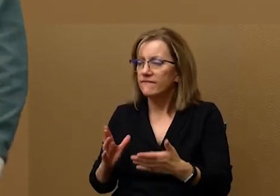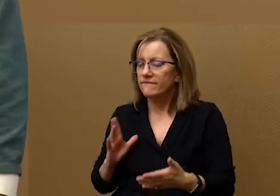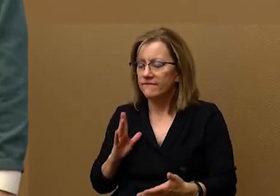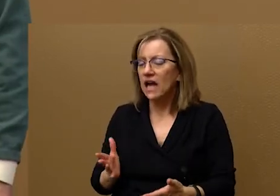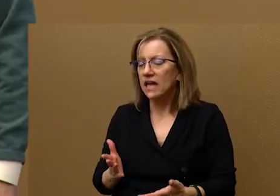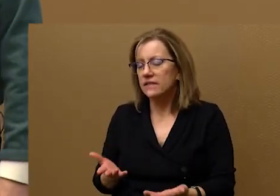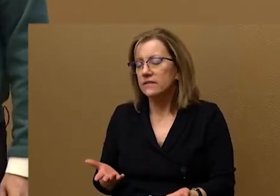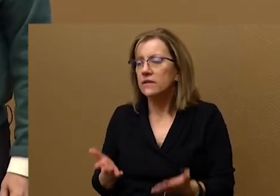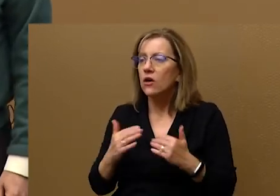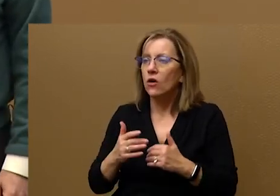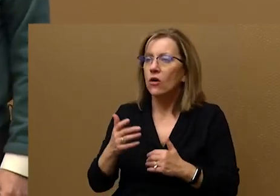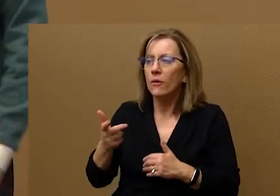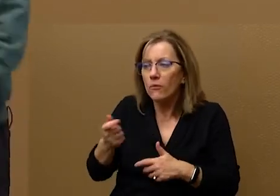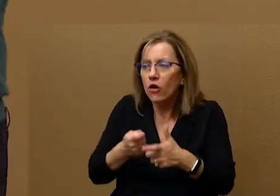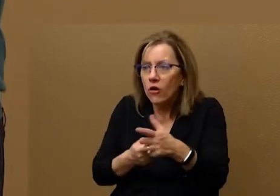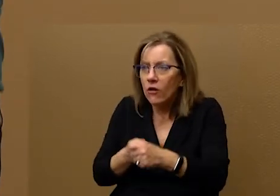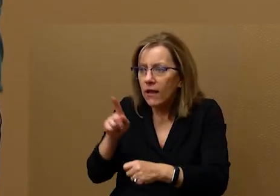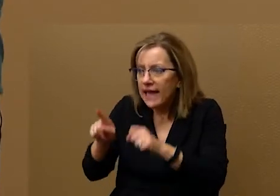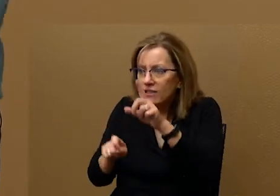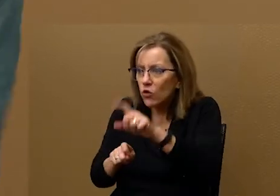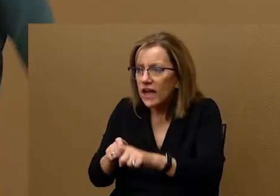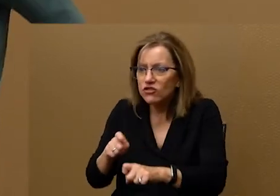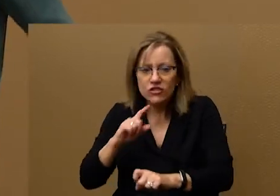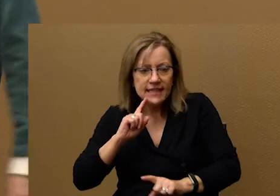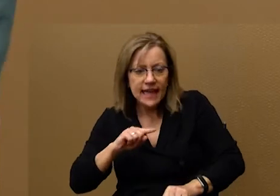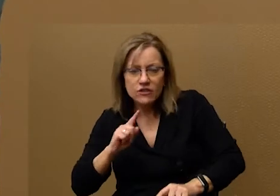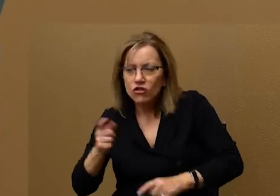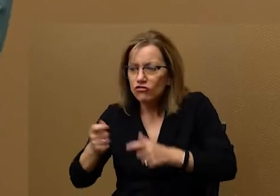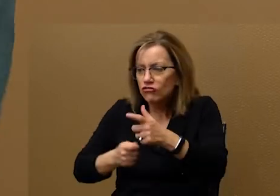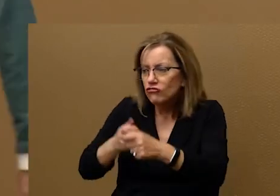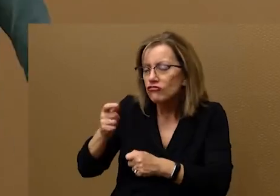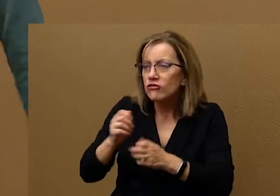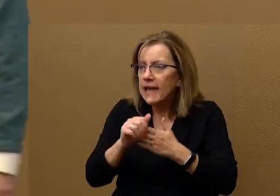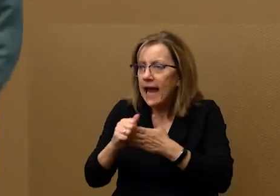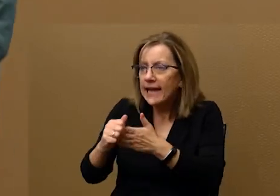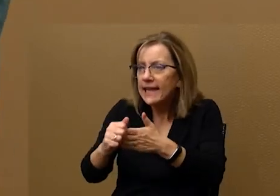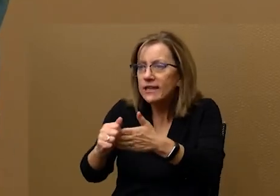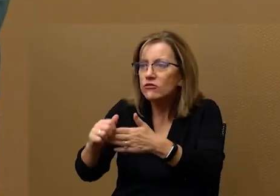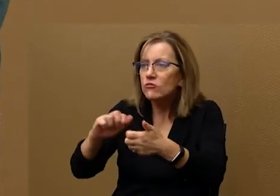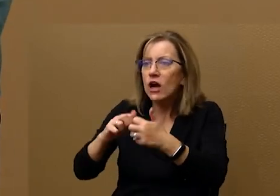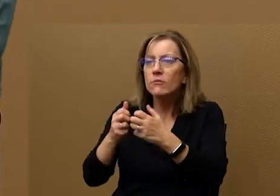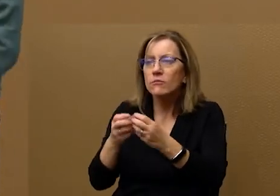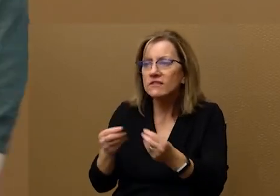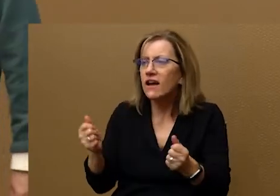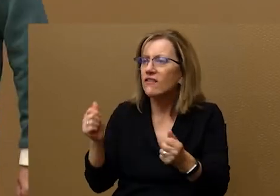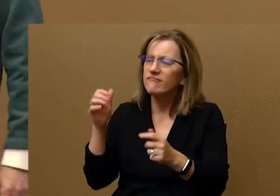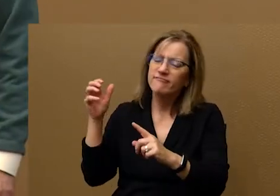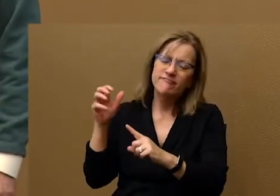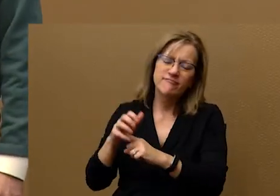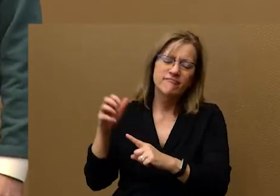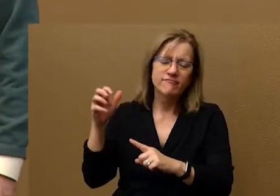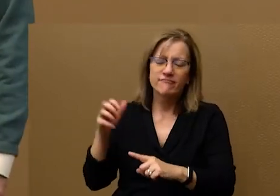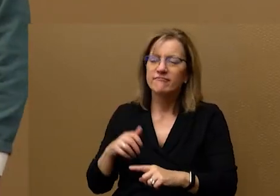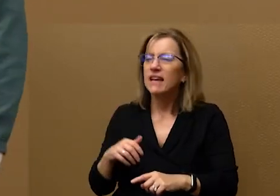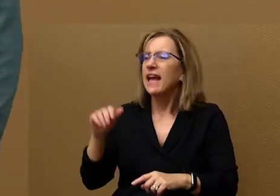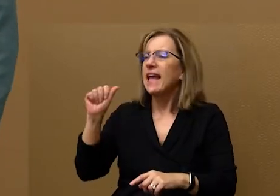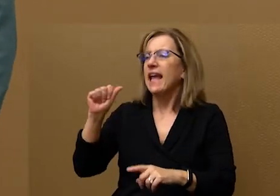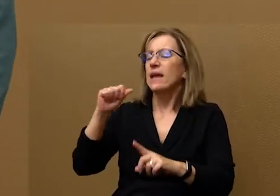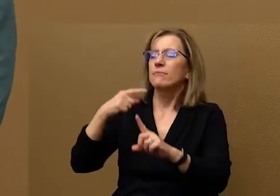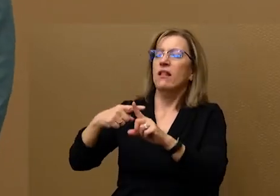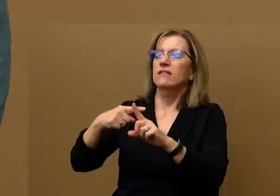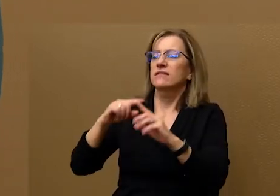or guiding people to problem solve, champ. That's the top of that's A+ teacher,